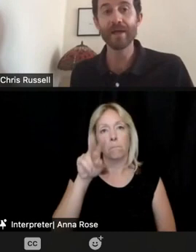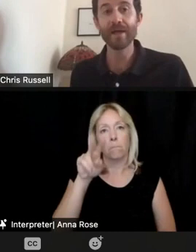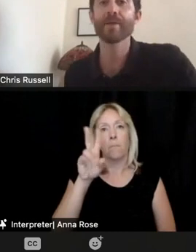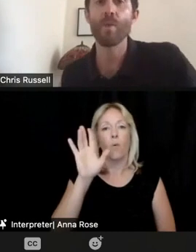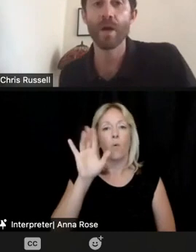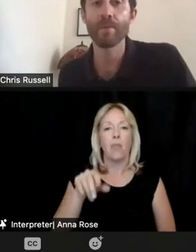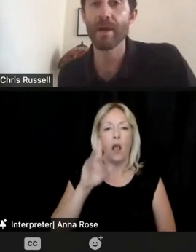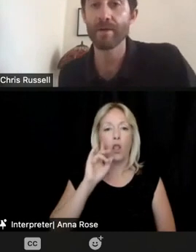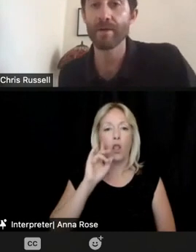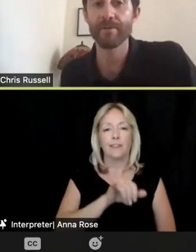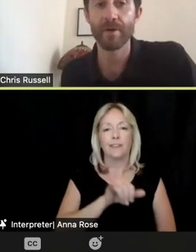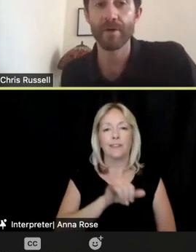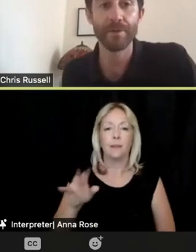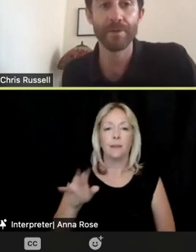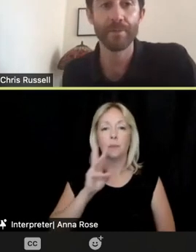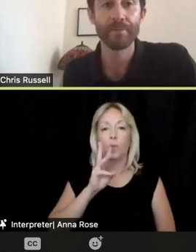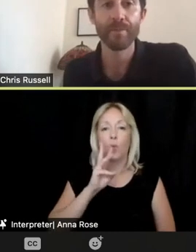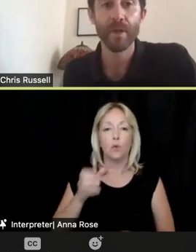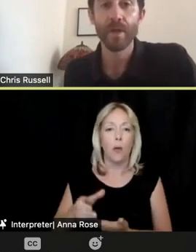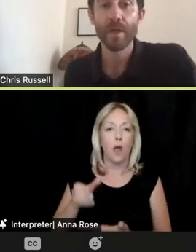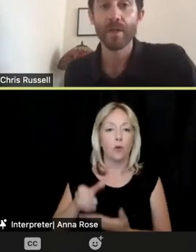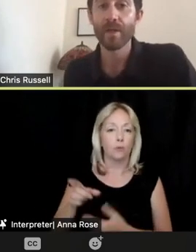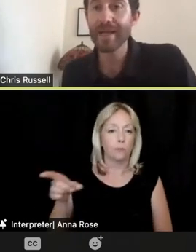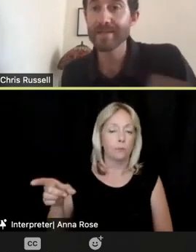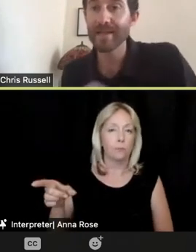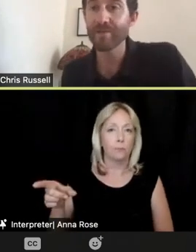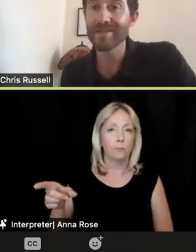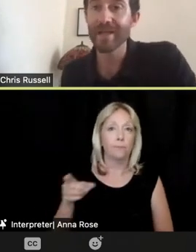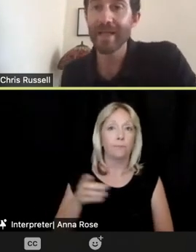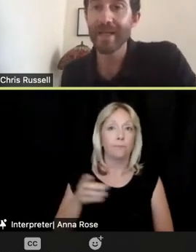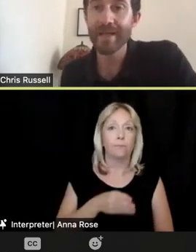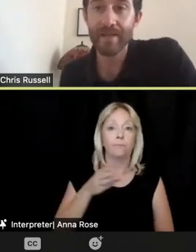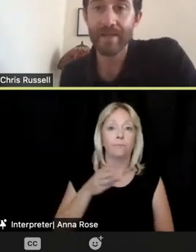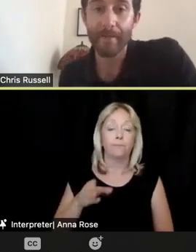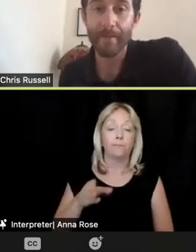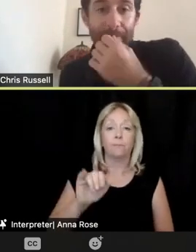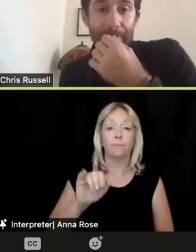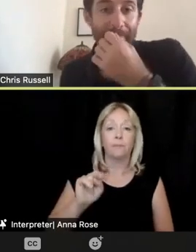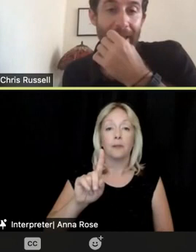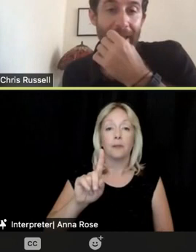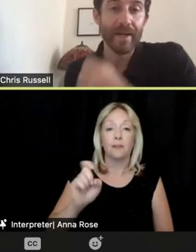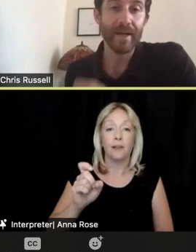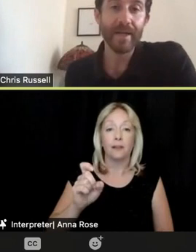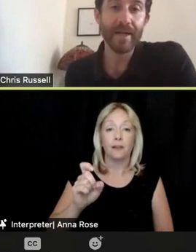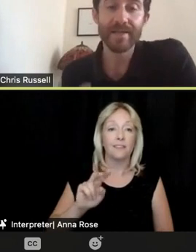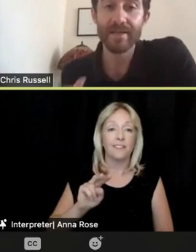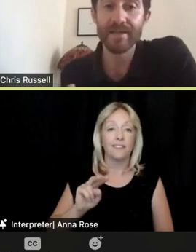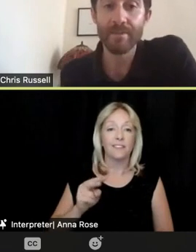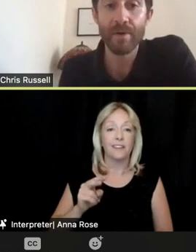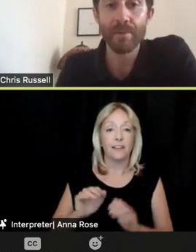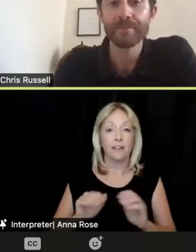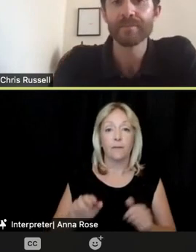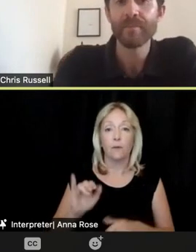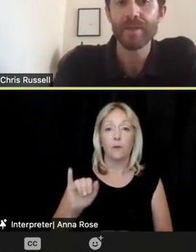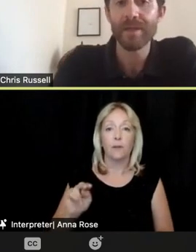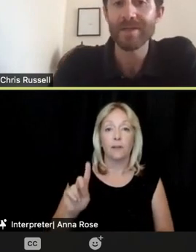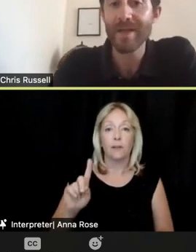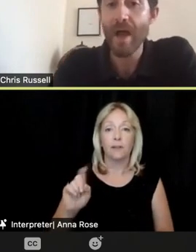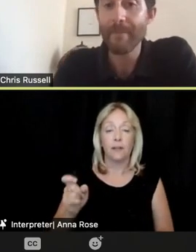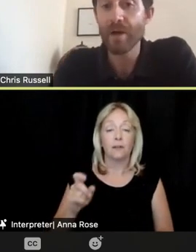looks exactly like the water bottle that it refers to. The next level is an index. And an index is a